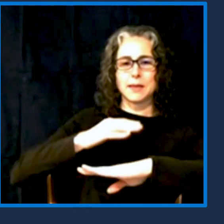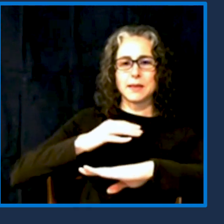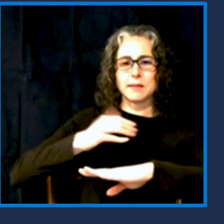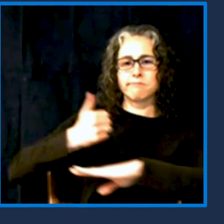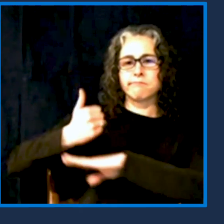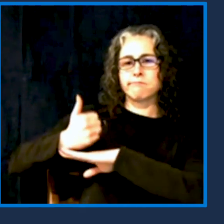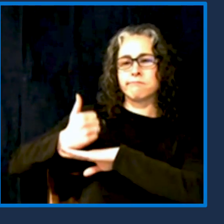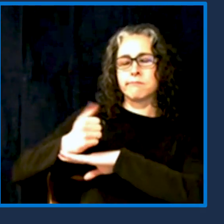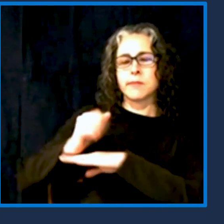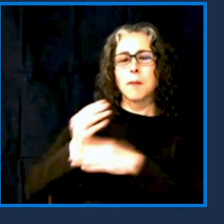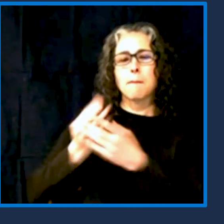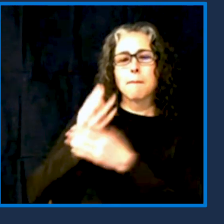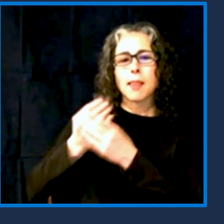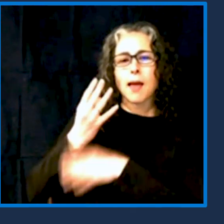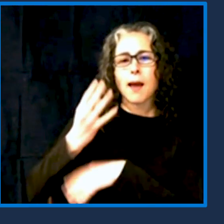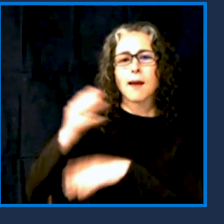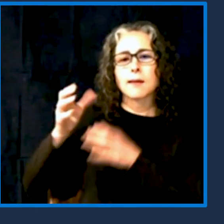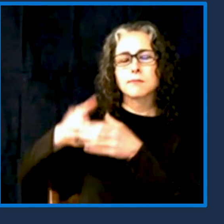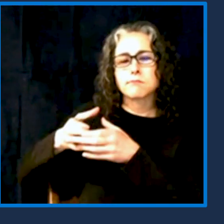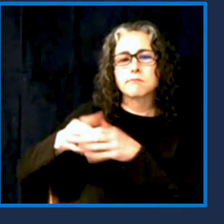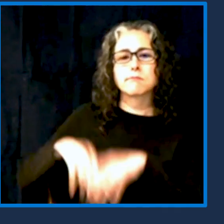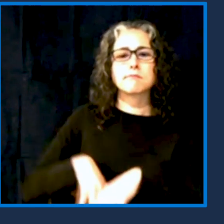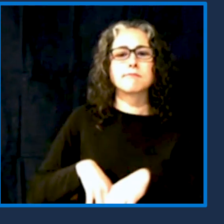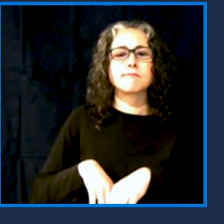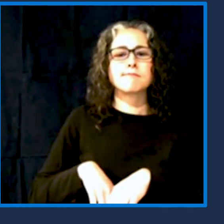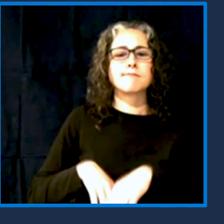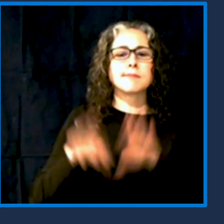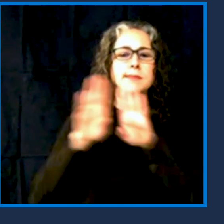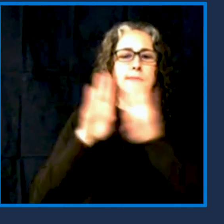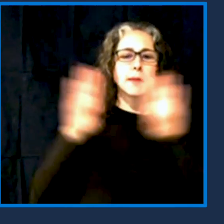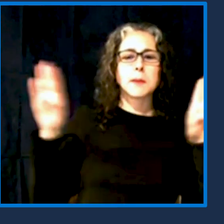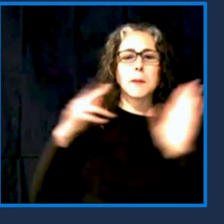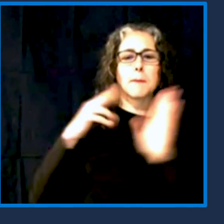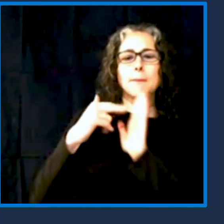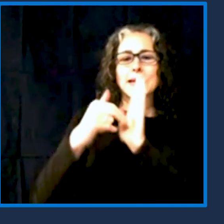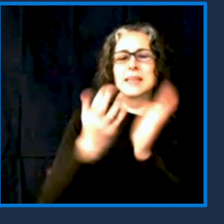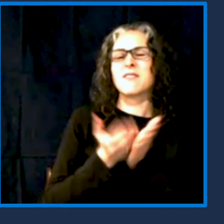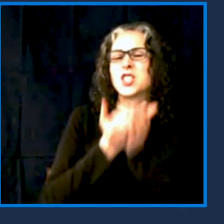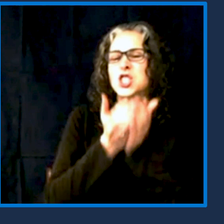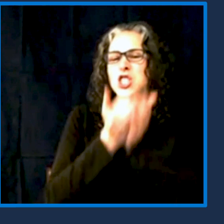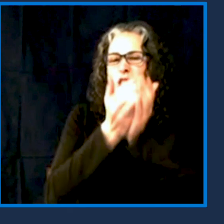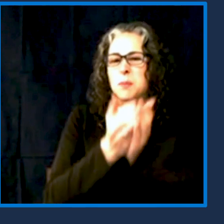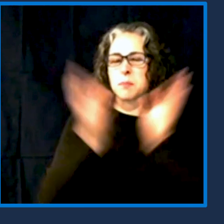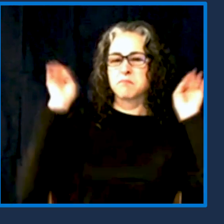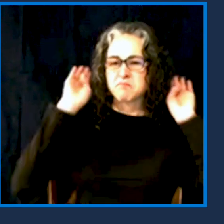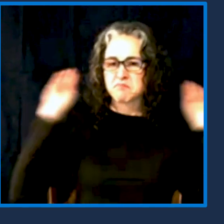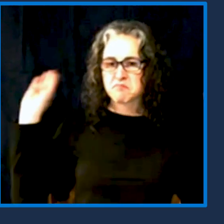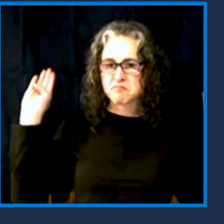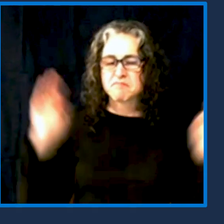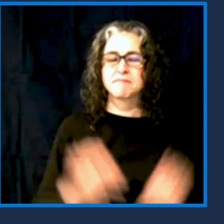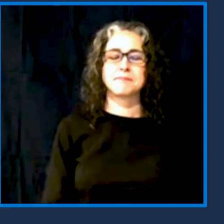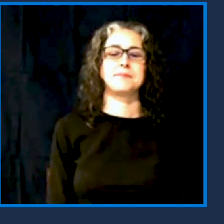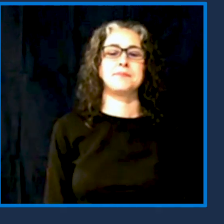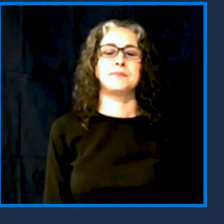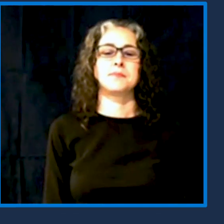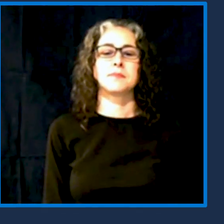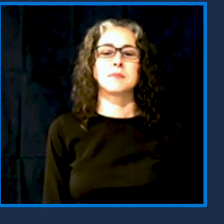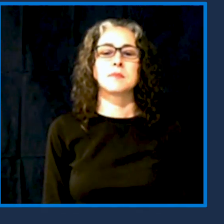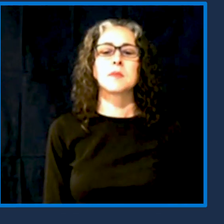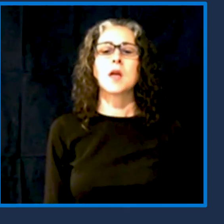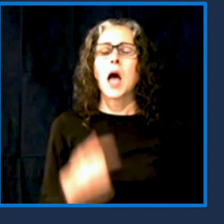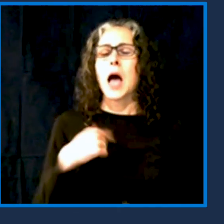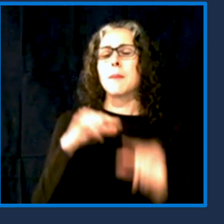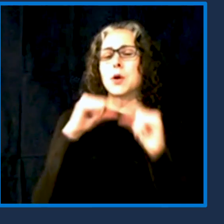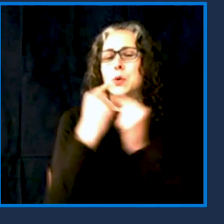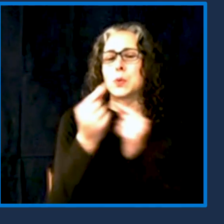plant in a red pot behind me, a colorful painting of a ship to give you a feel for where I'm standing. I'm a